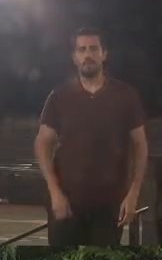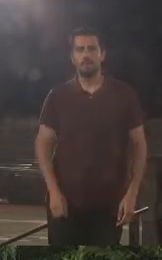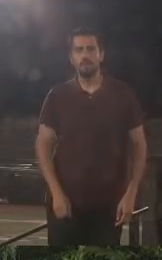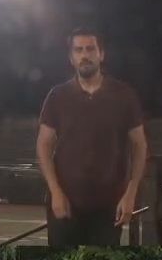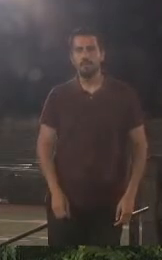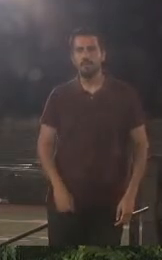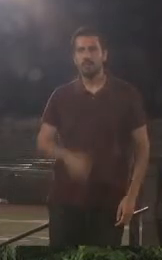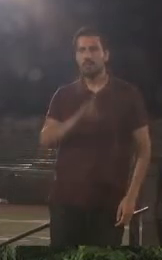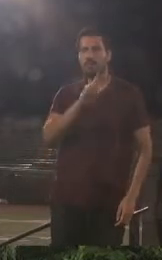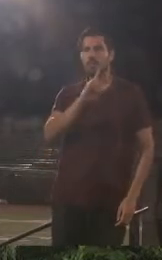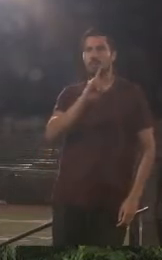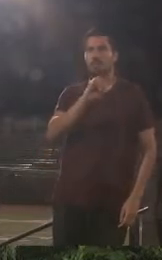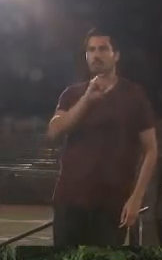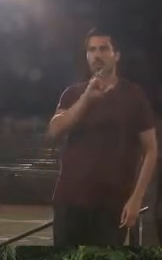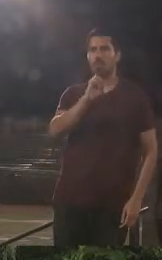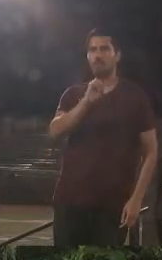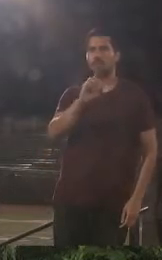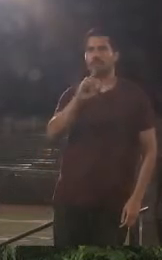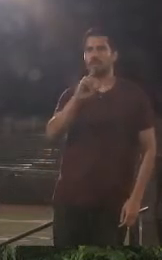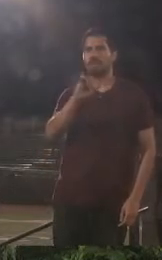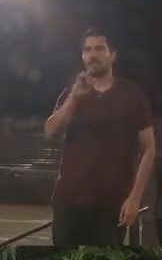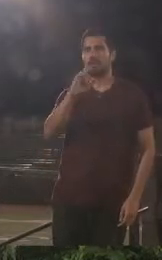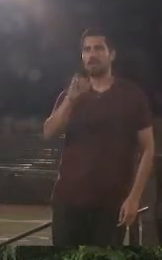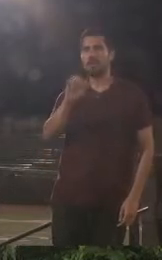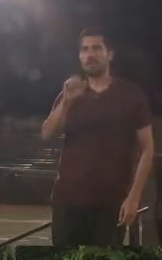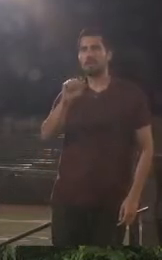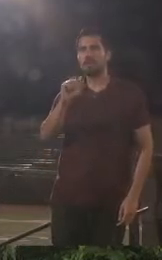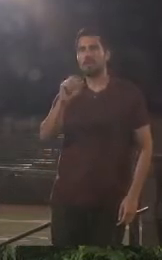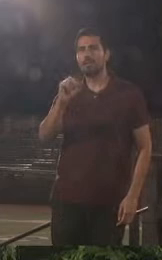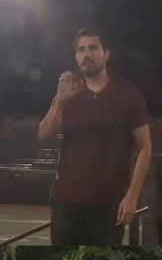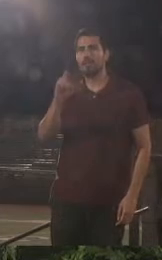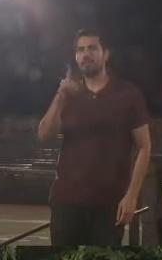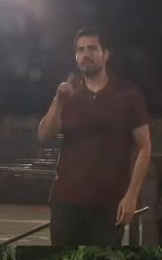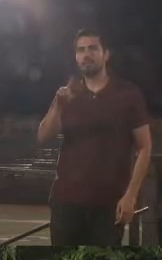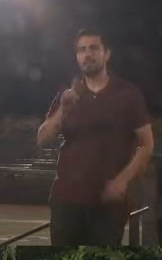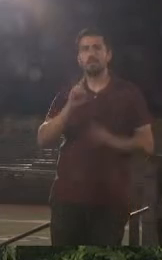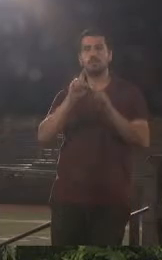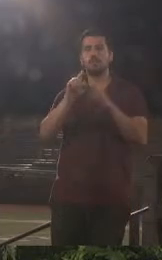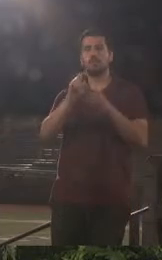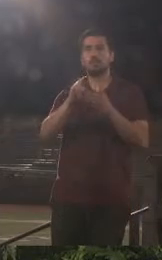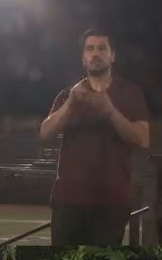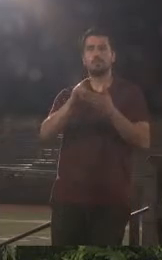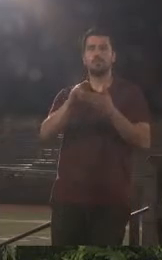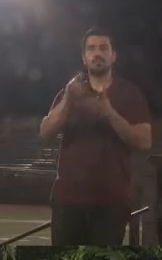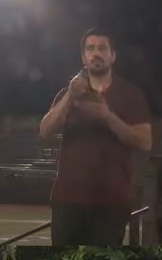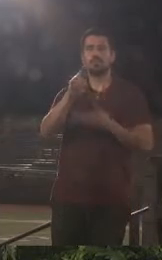Storm Lily Sanchez will be attending the University of the Incarnate Word.